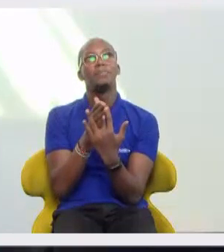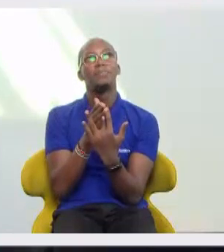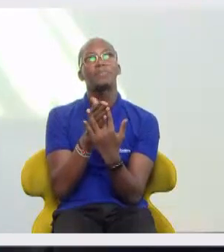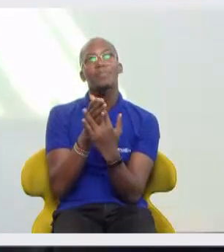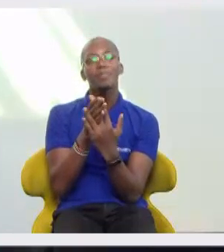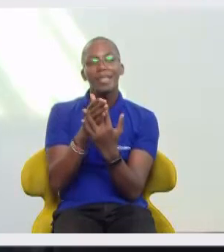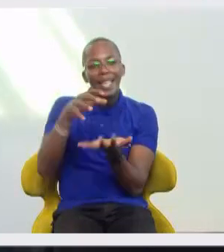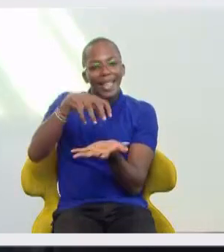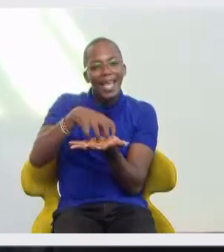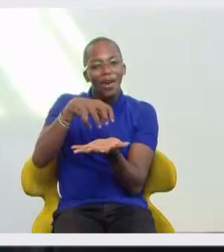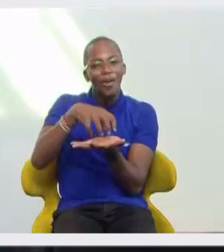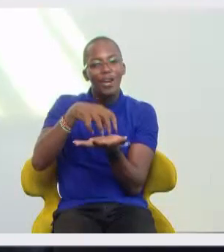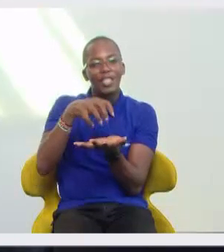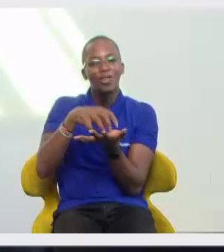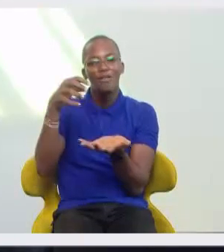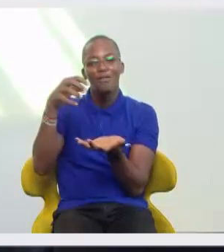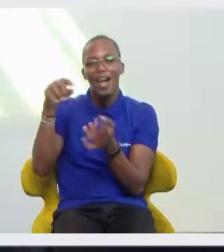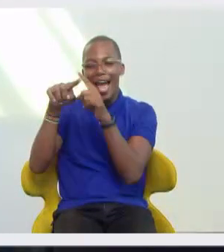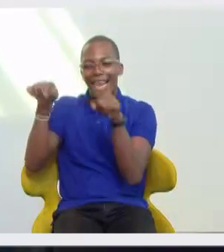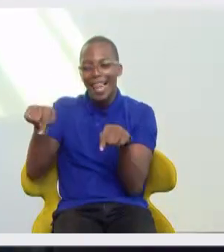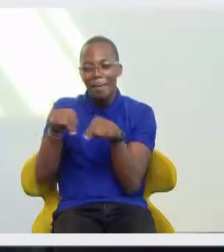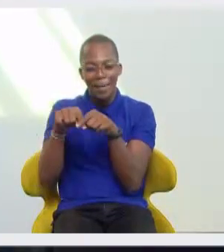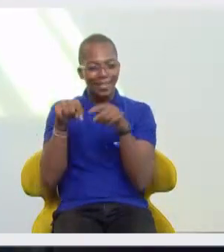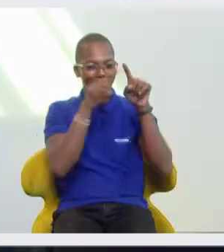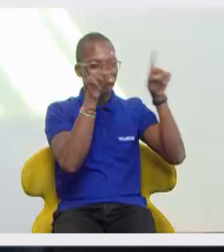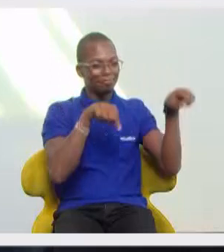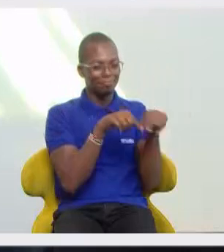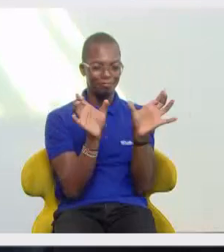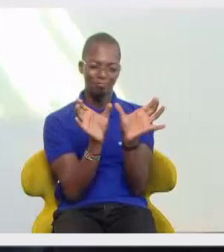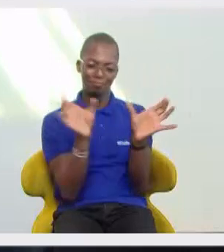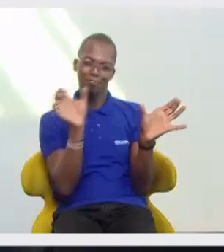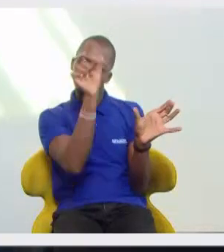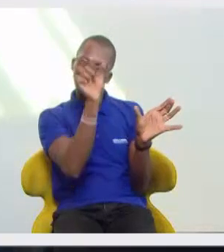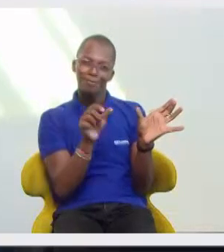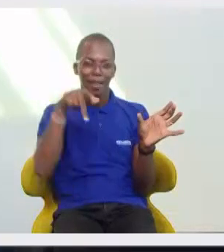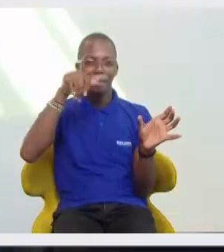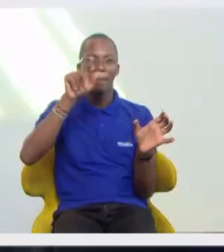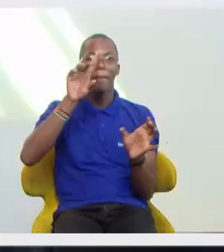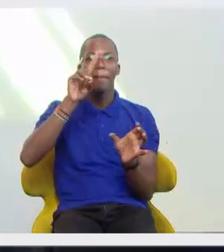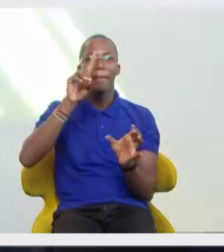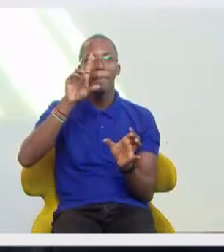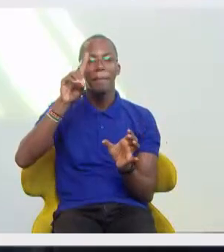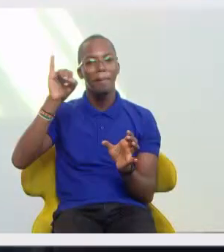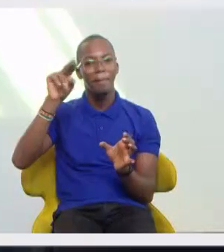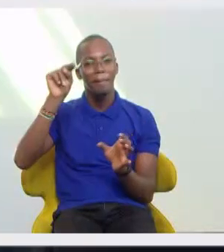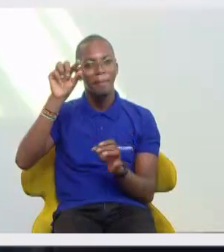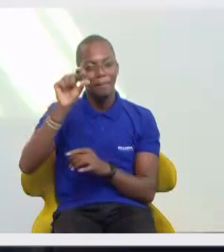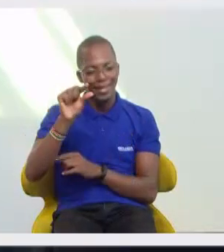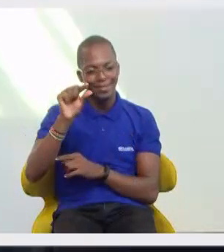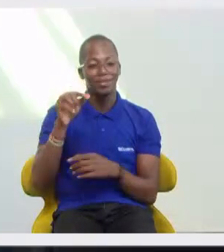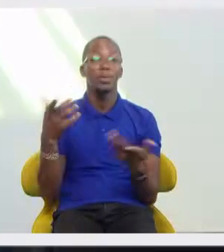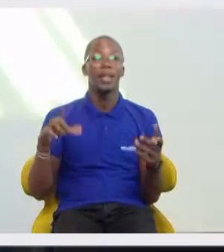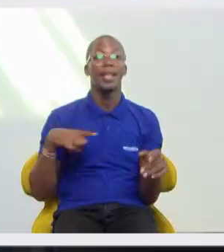the content of an element and its border. So, ladies and